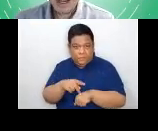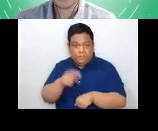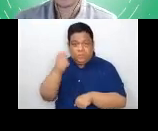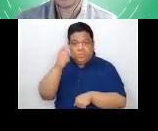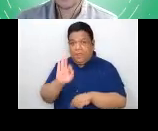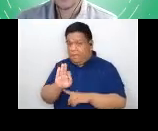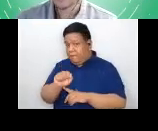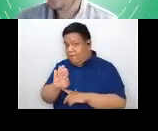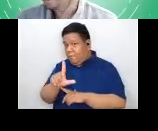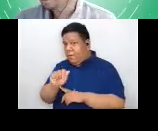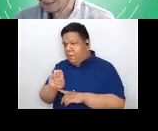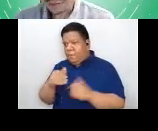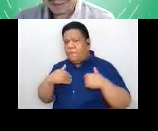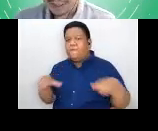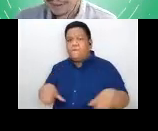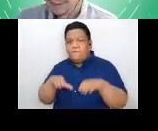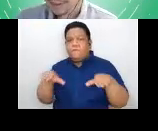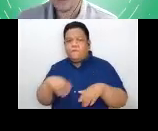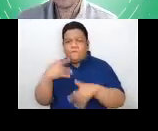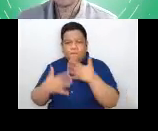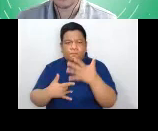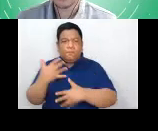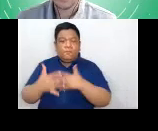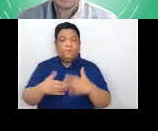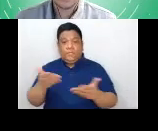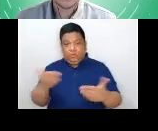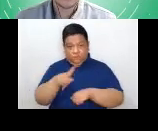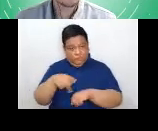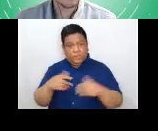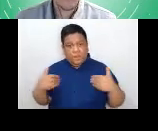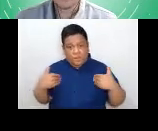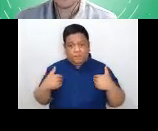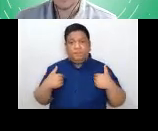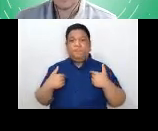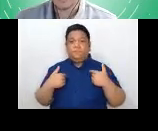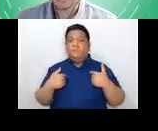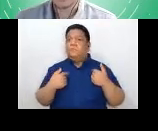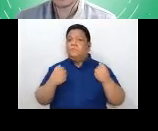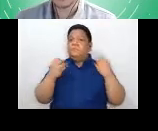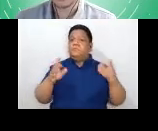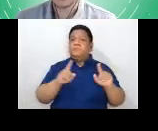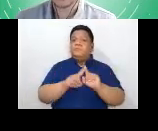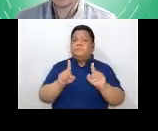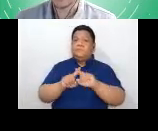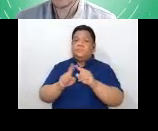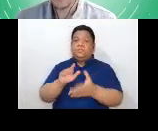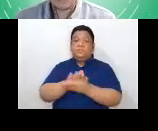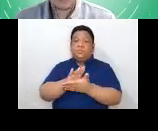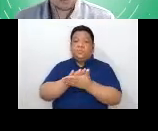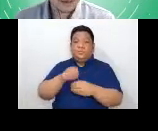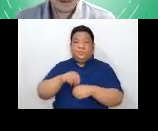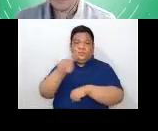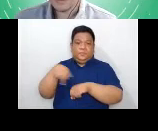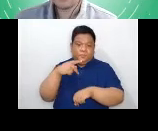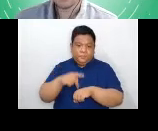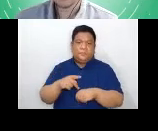in action. There are Fab Labs here in the Philippines, in many of the major schools around the Philippines. And they